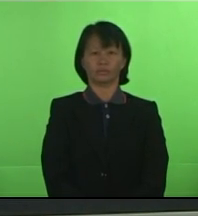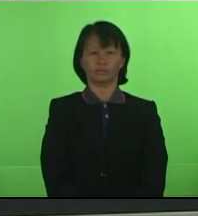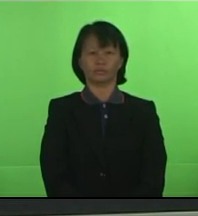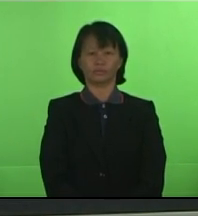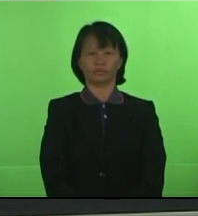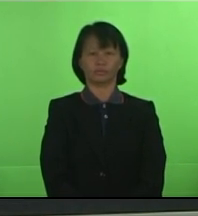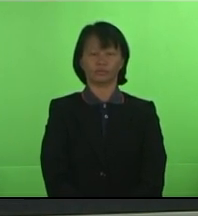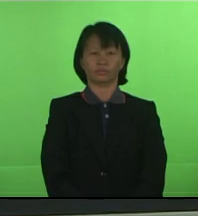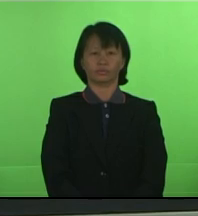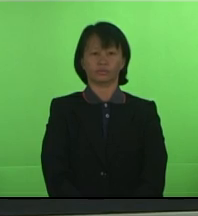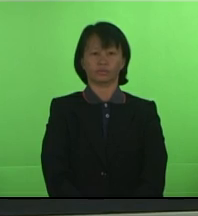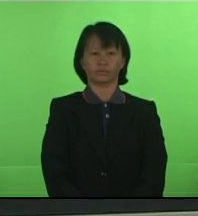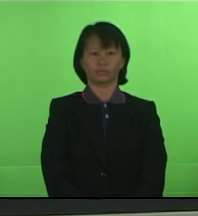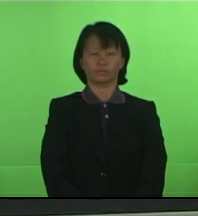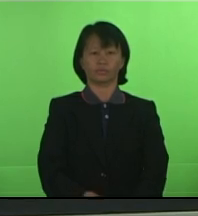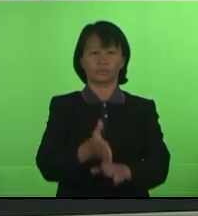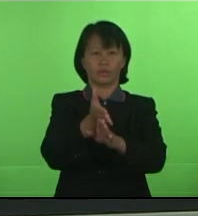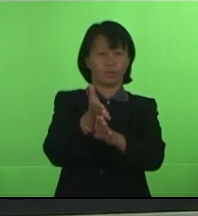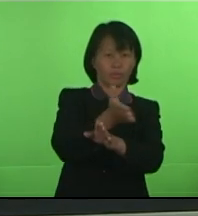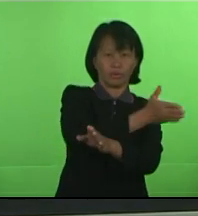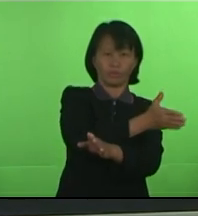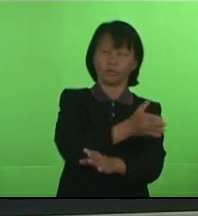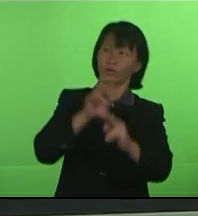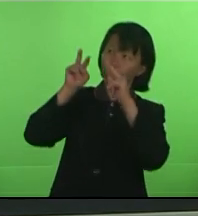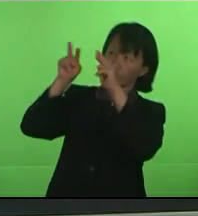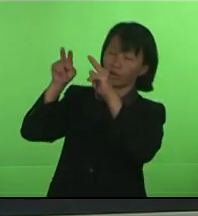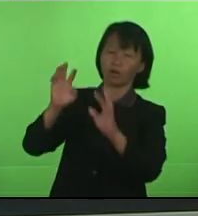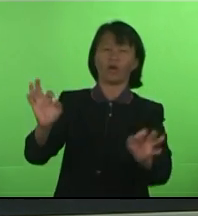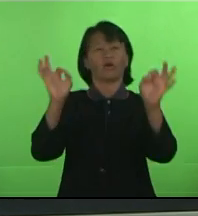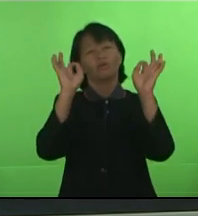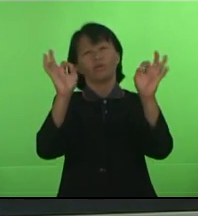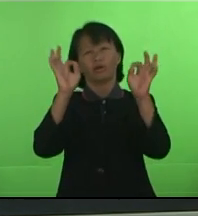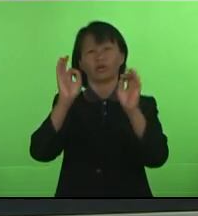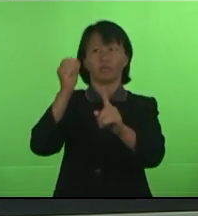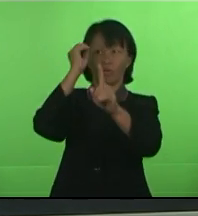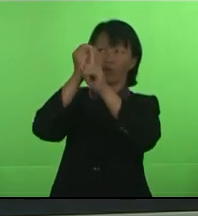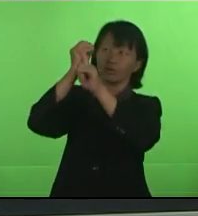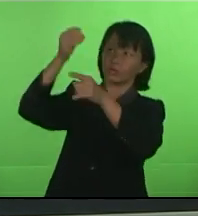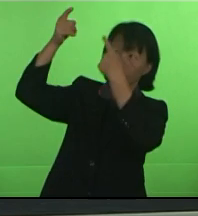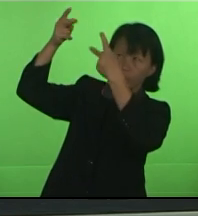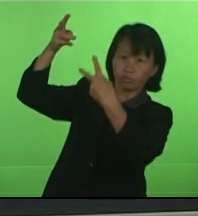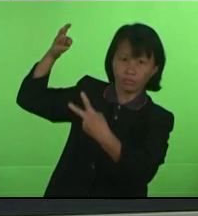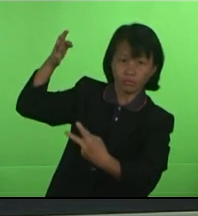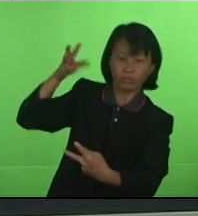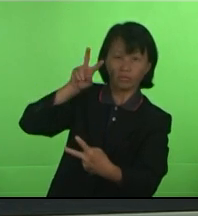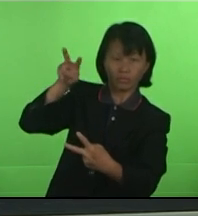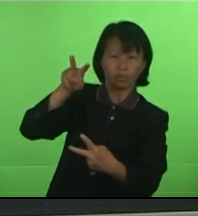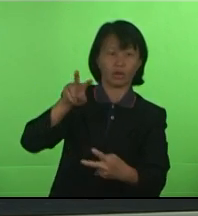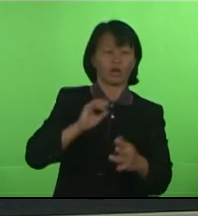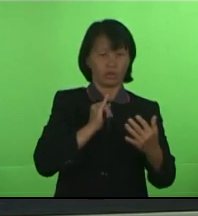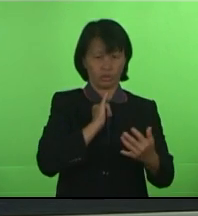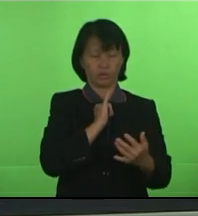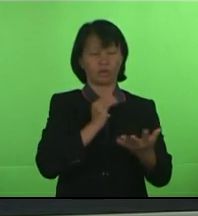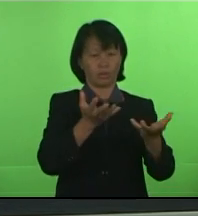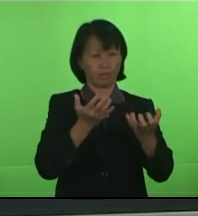Now, before we look into all these wonderful objectives and things that we want you to be able to